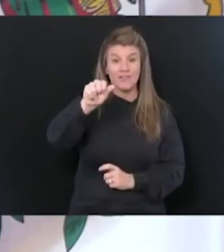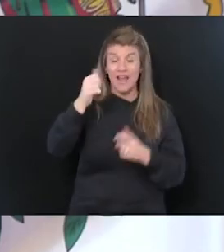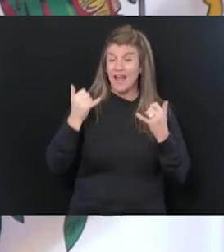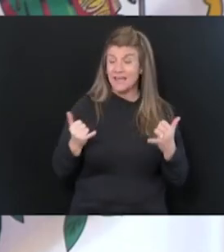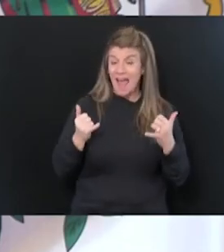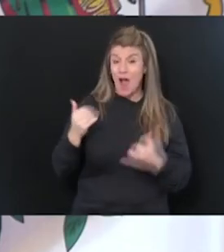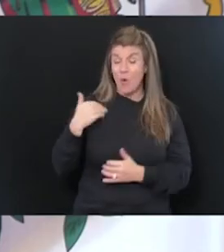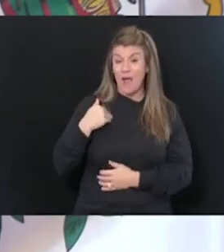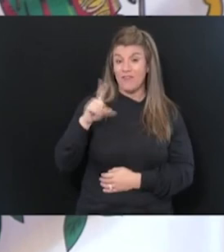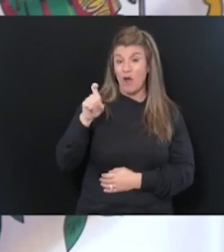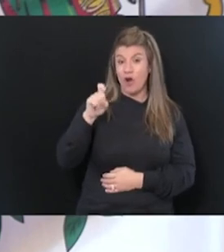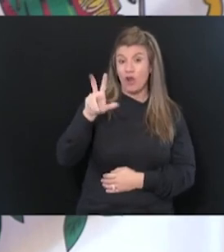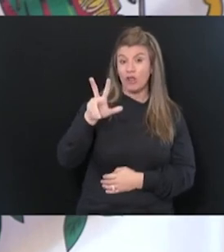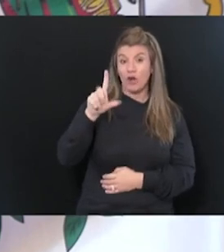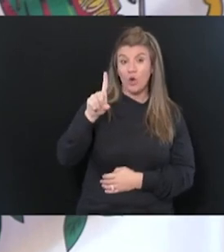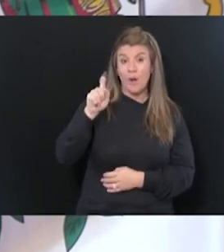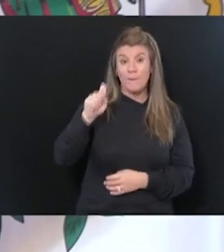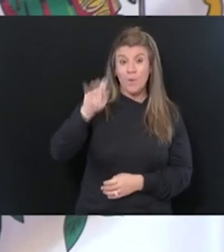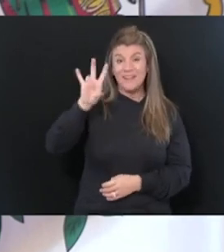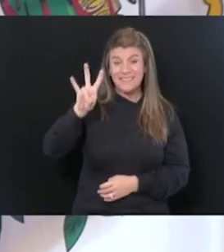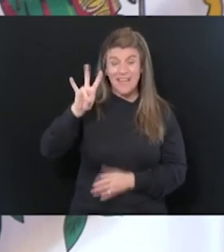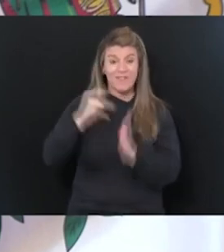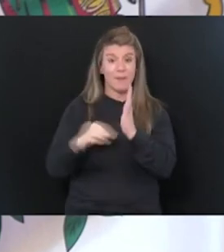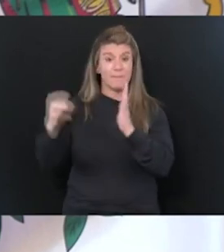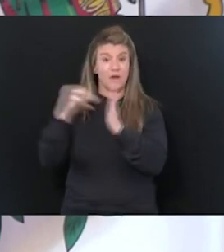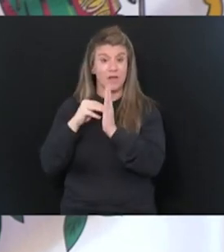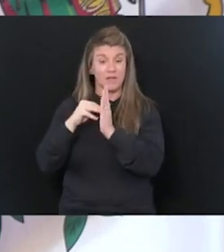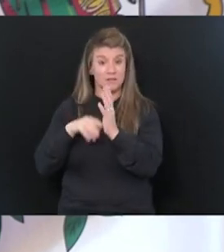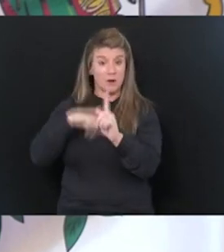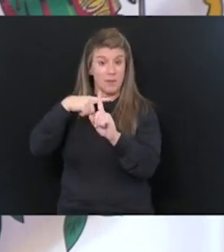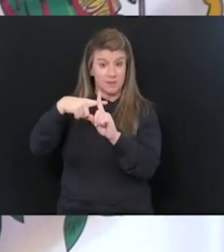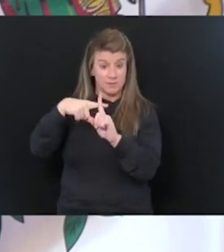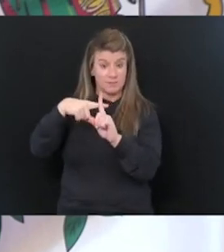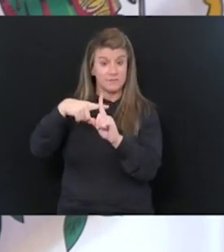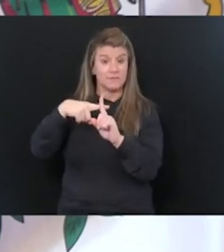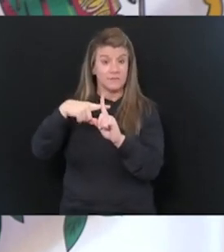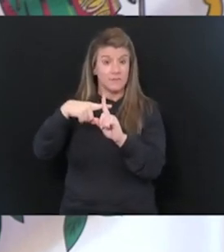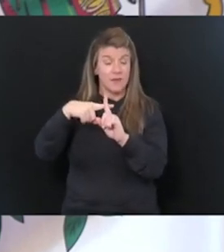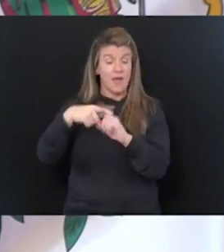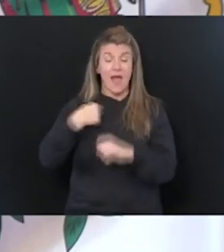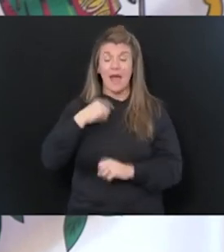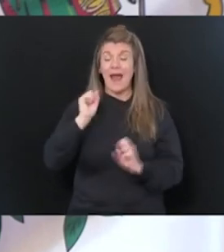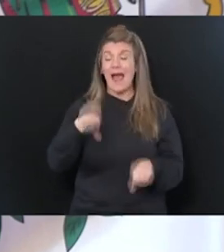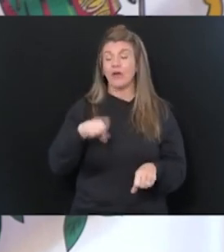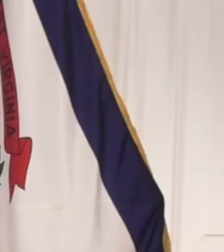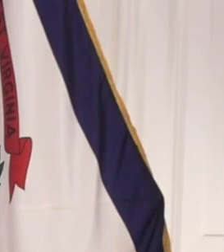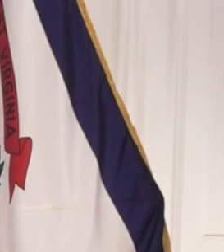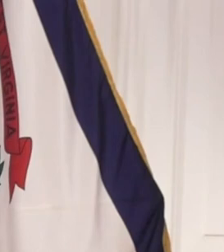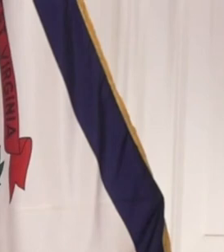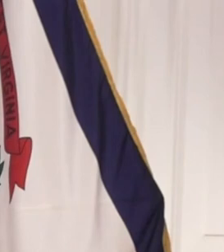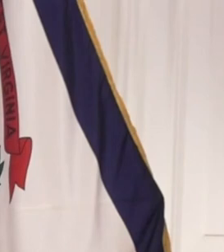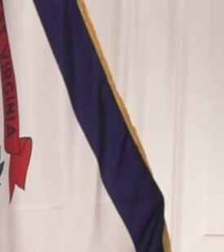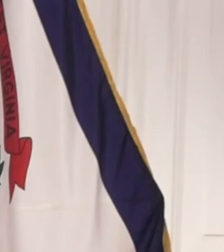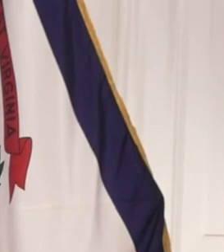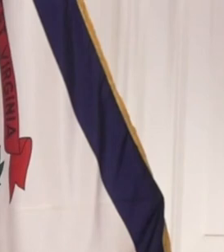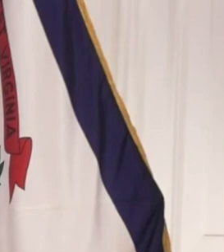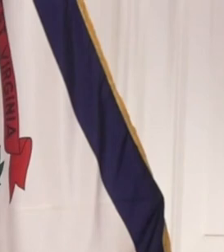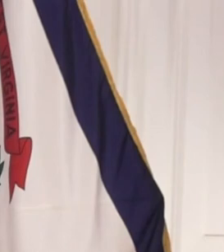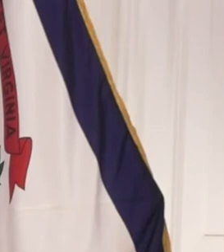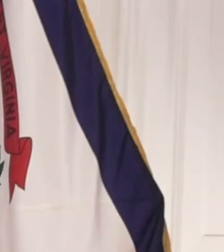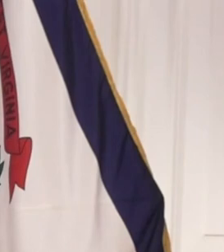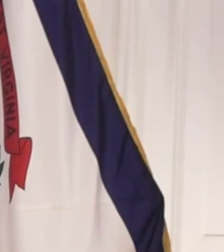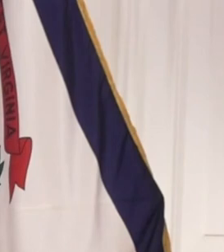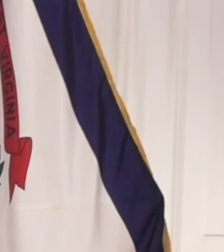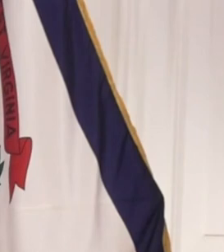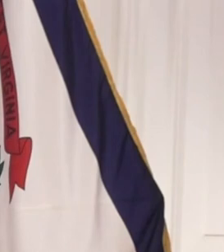$131.7 million of surplus, and I could go on and on and on about it. And now, West Virginia has led